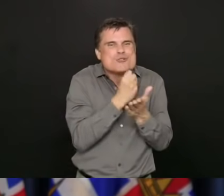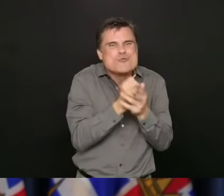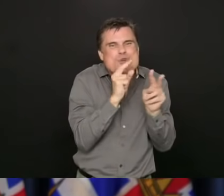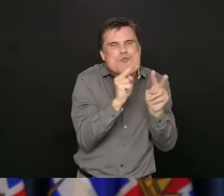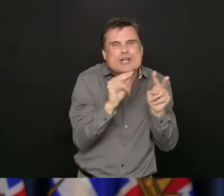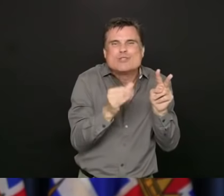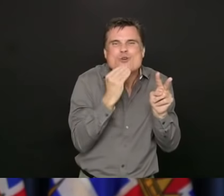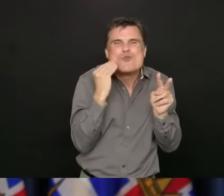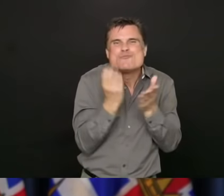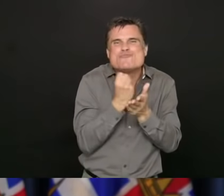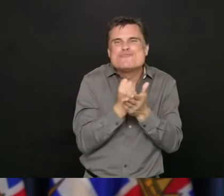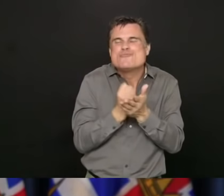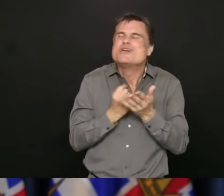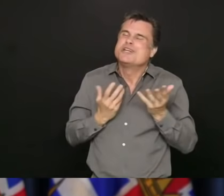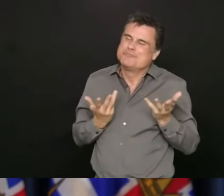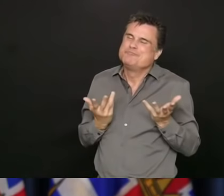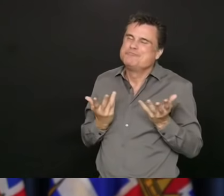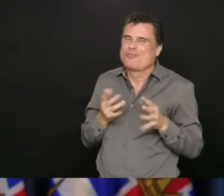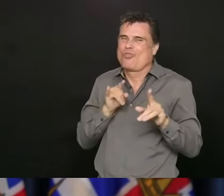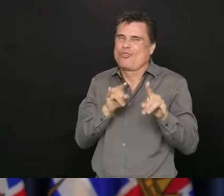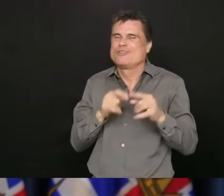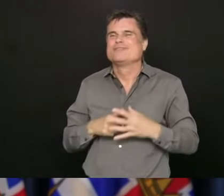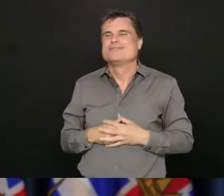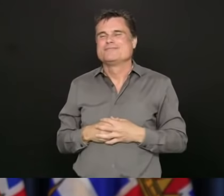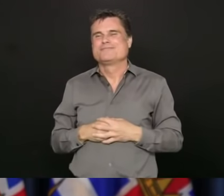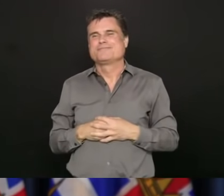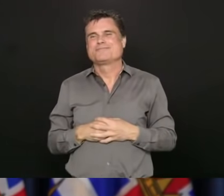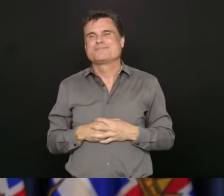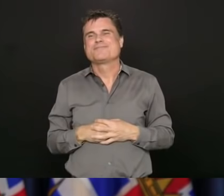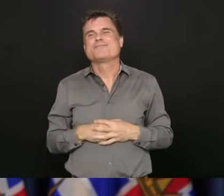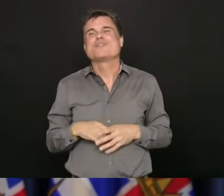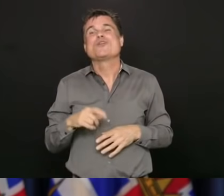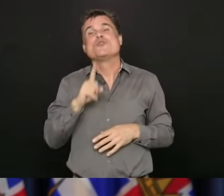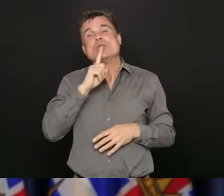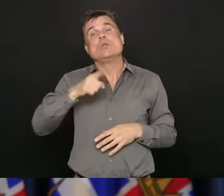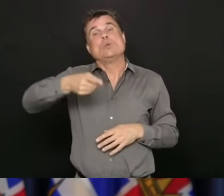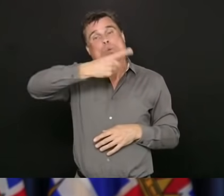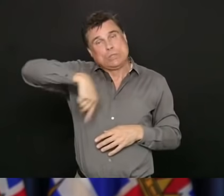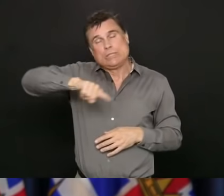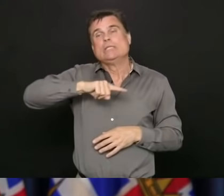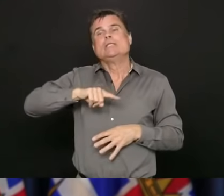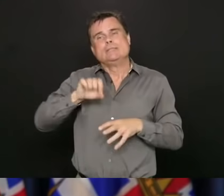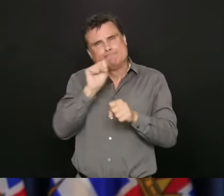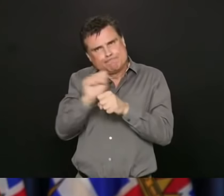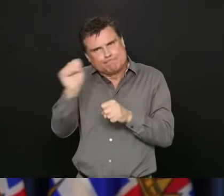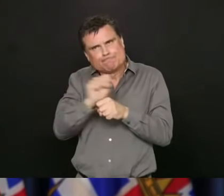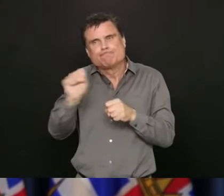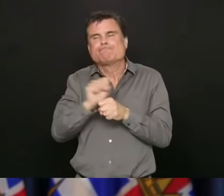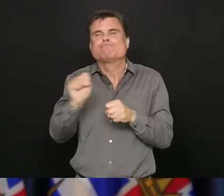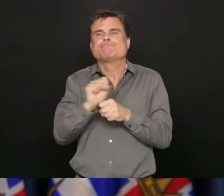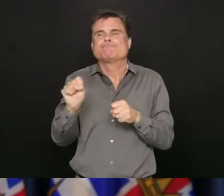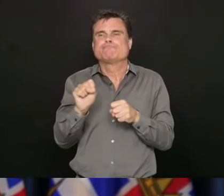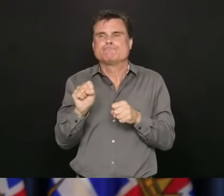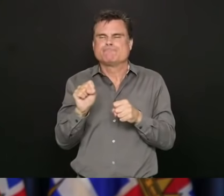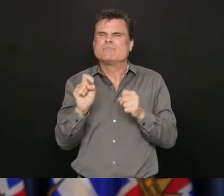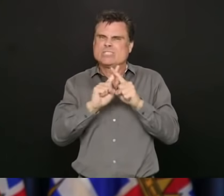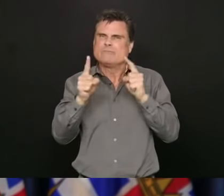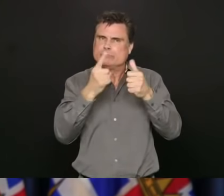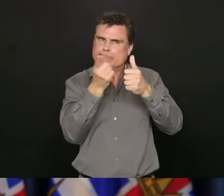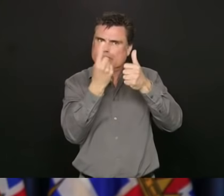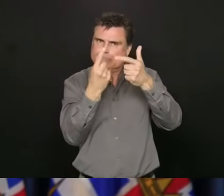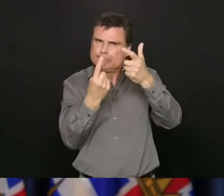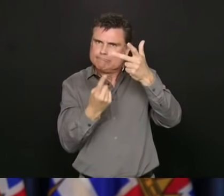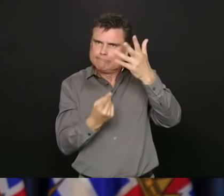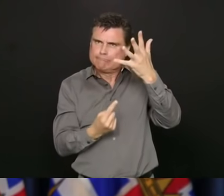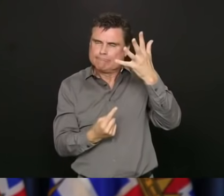But we need a permanent solution, and we're working on it in earnest. But we're day by day on a whole range of issues. I've said